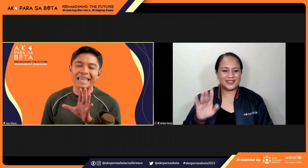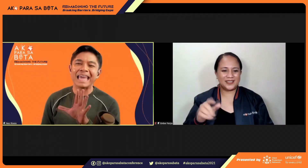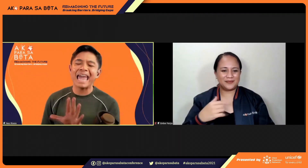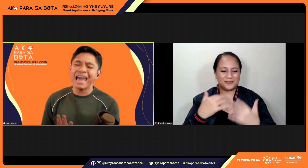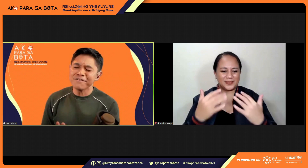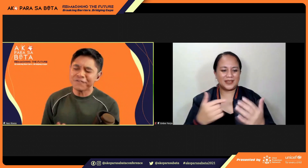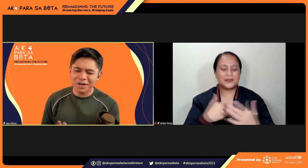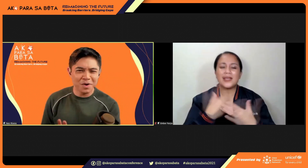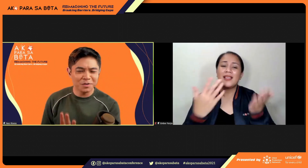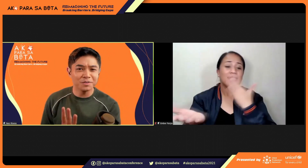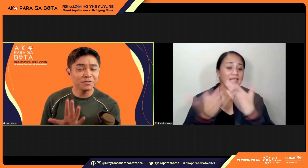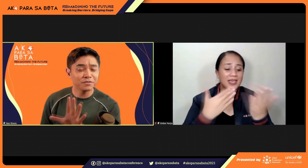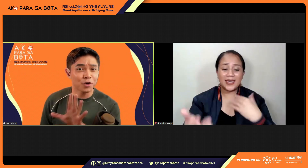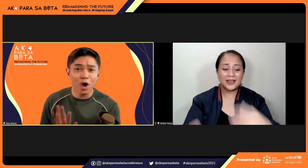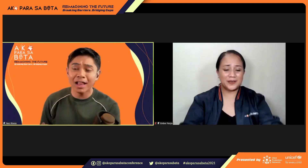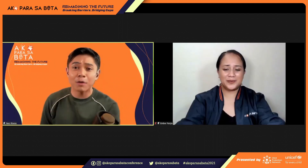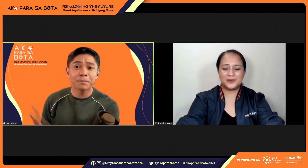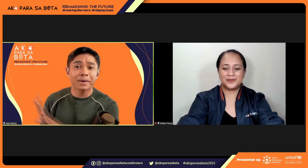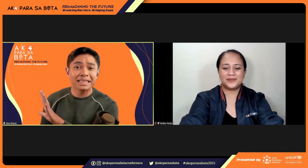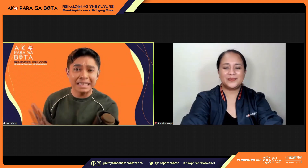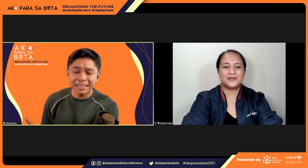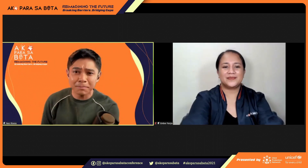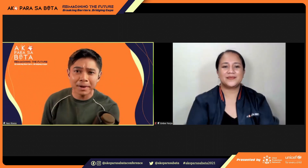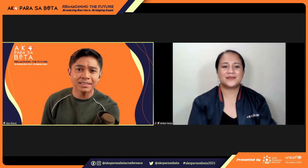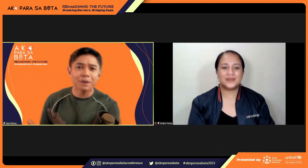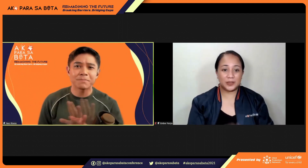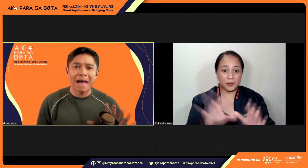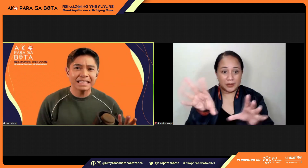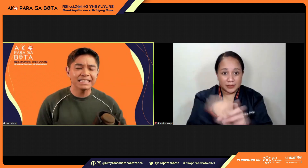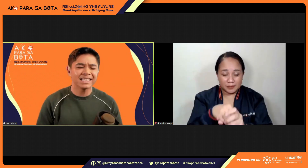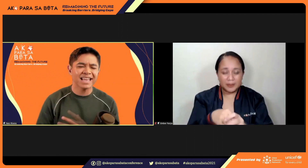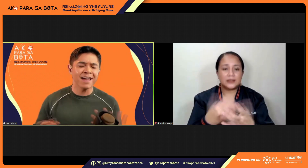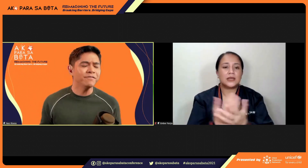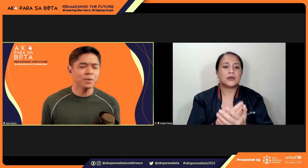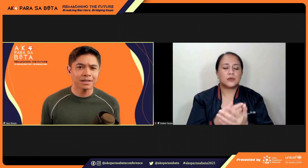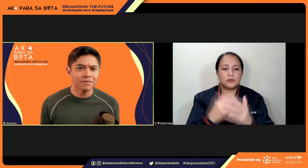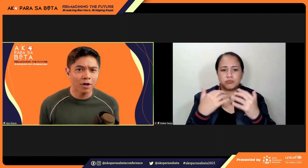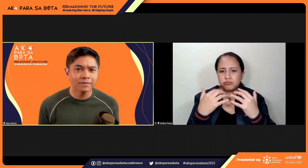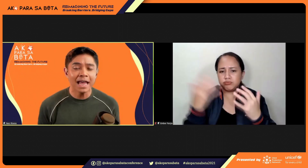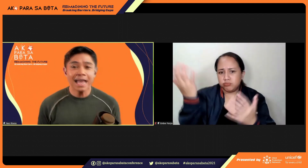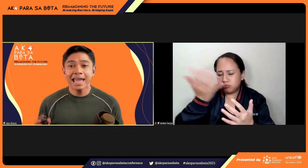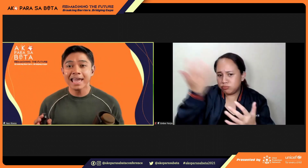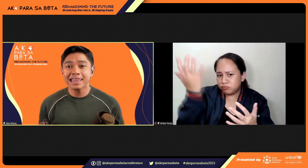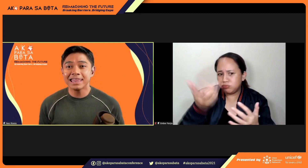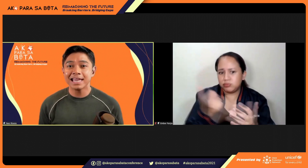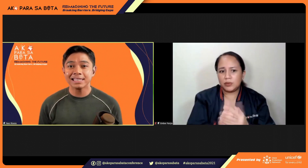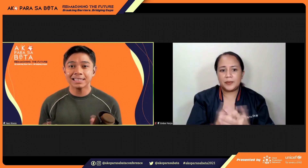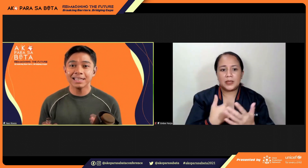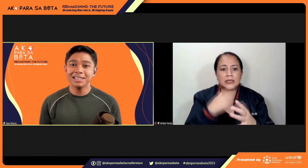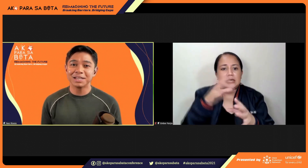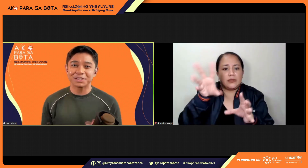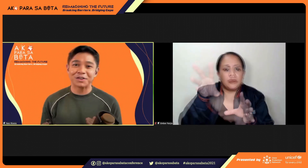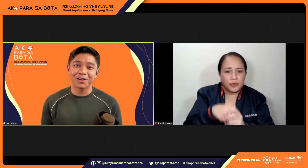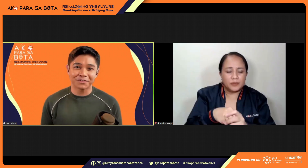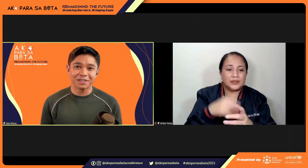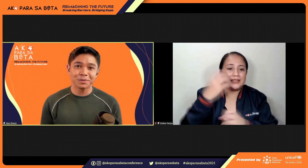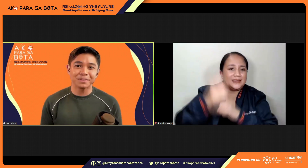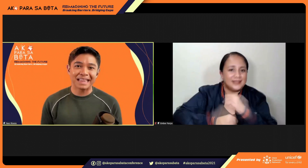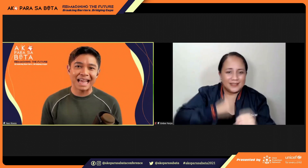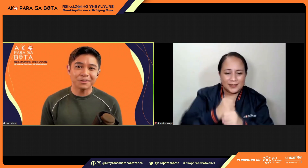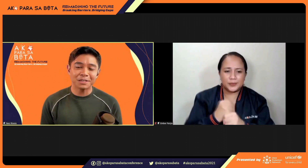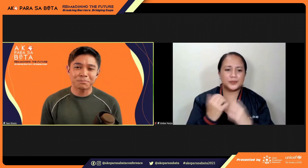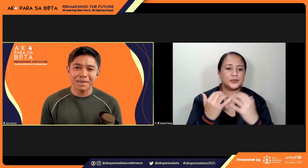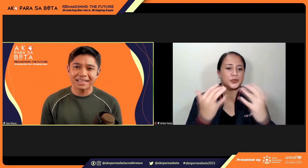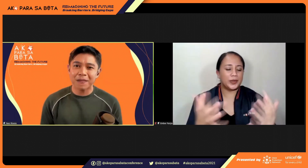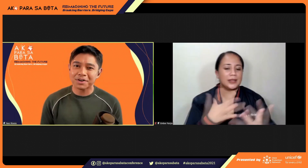thank everyone for all our participants, our panelists, and everyone involved in this year's conference. We would